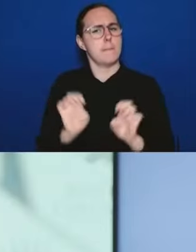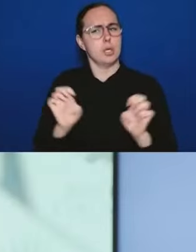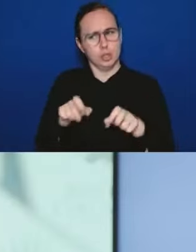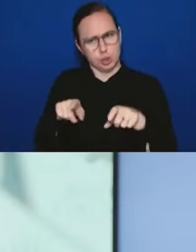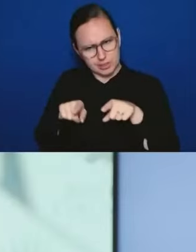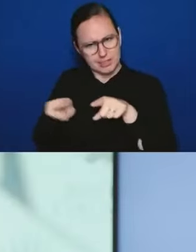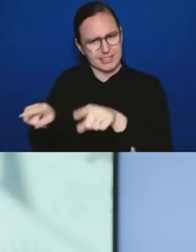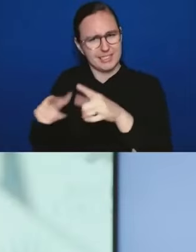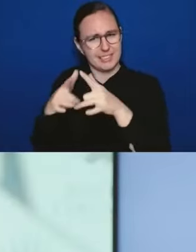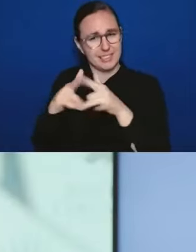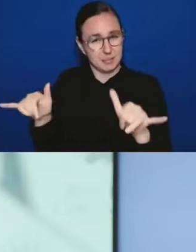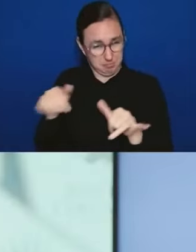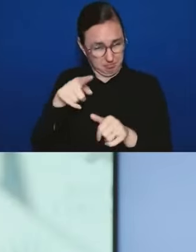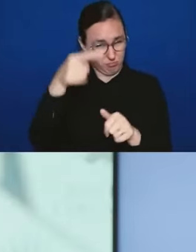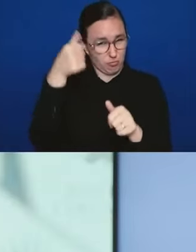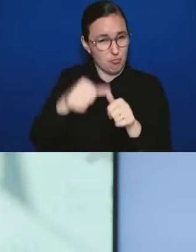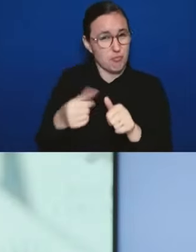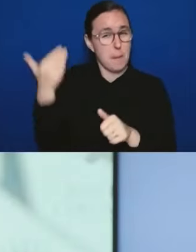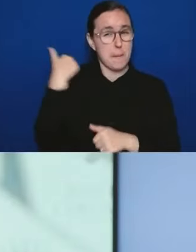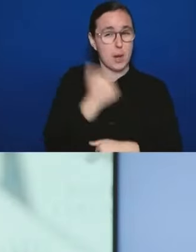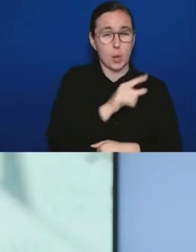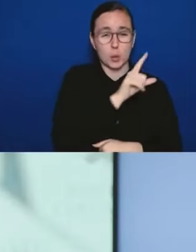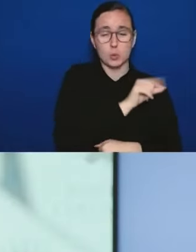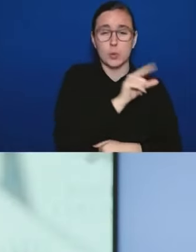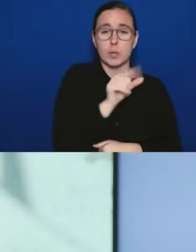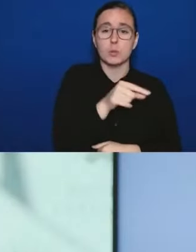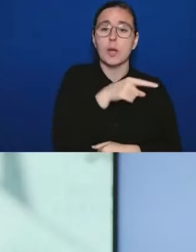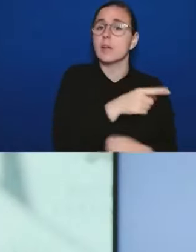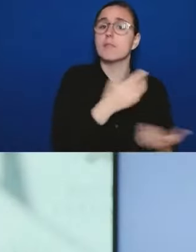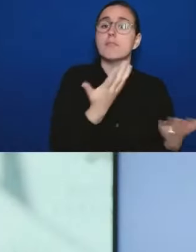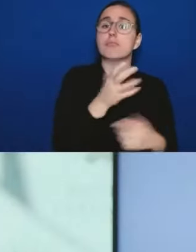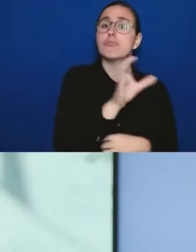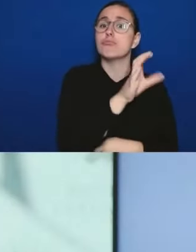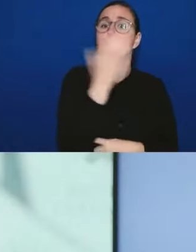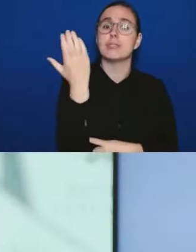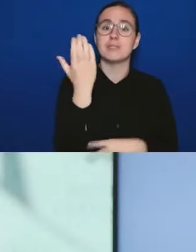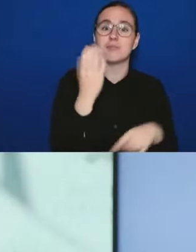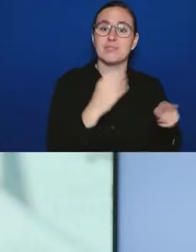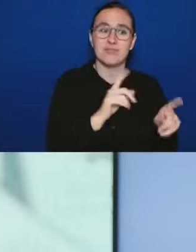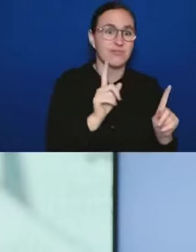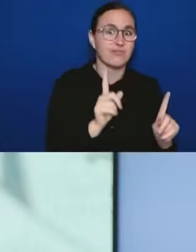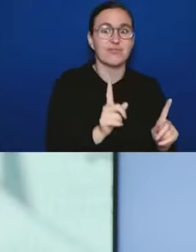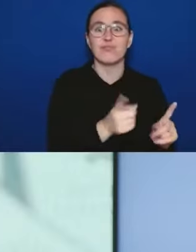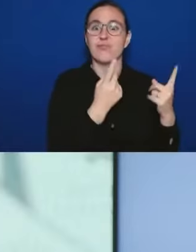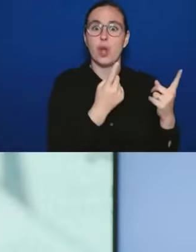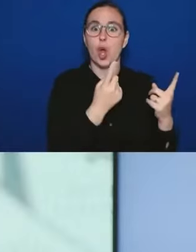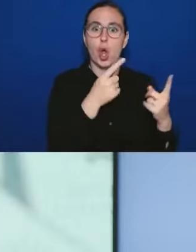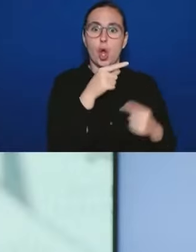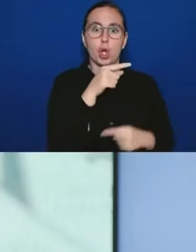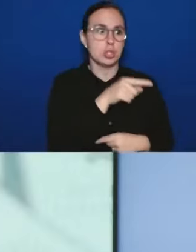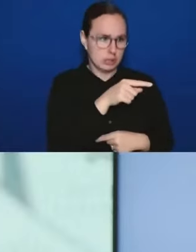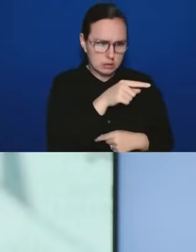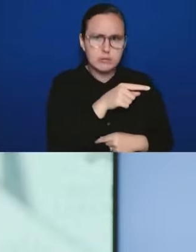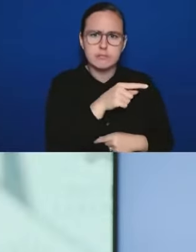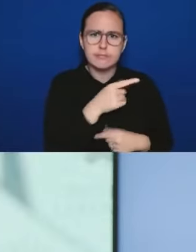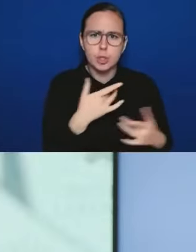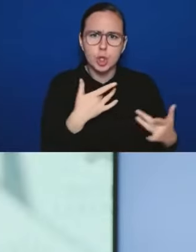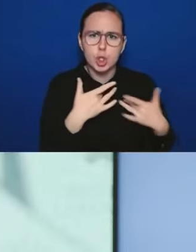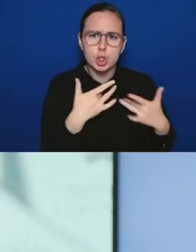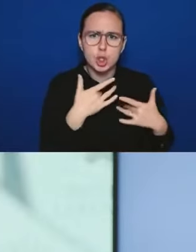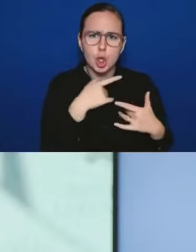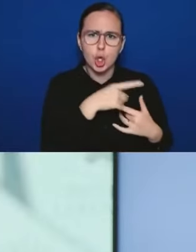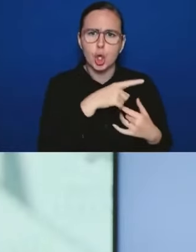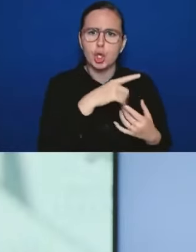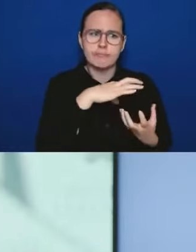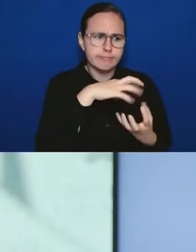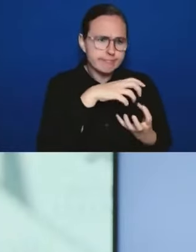saw our first variants of concern and the ongoing issues that we dealt with just as we were beginning in that period, our